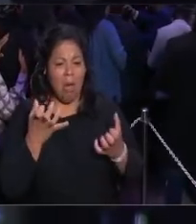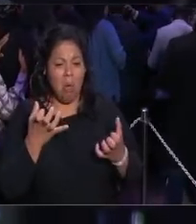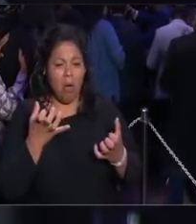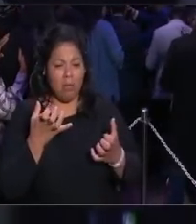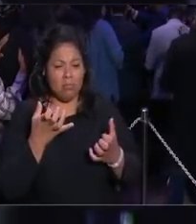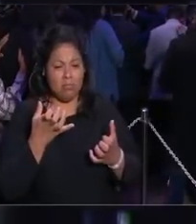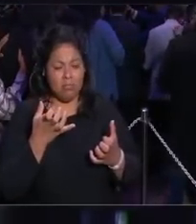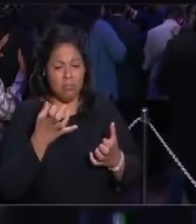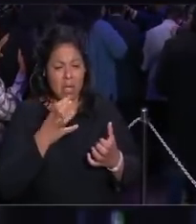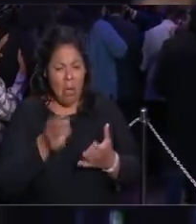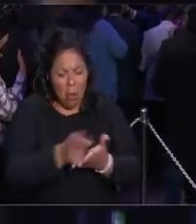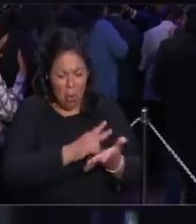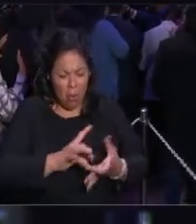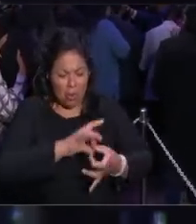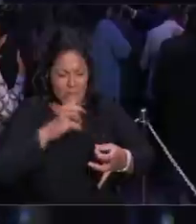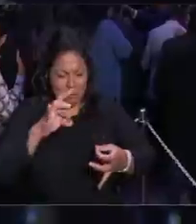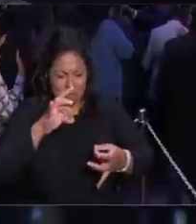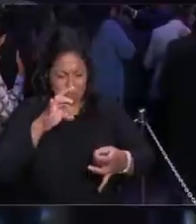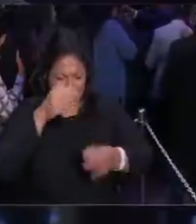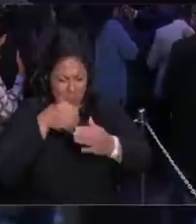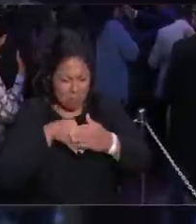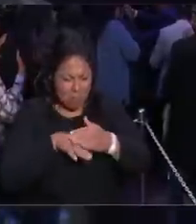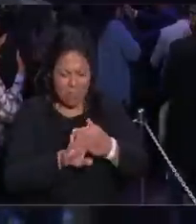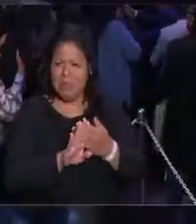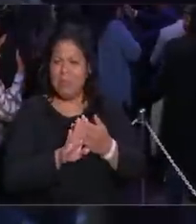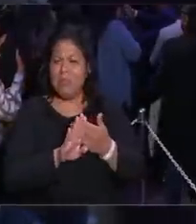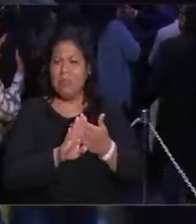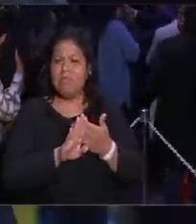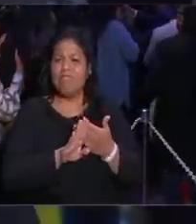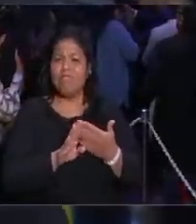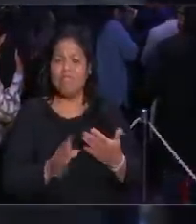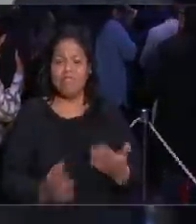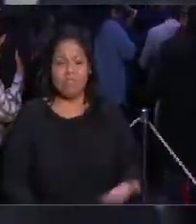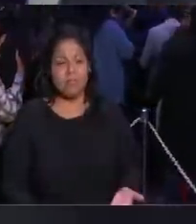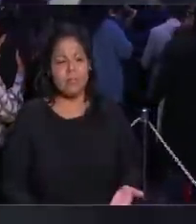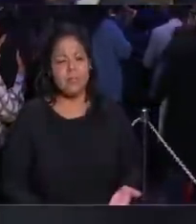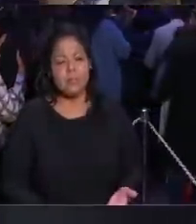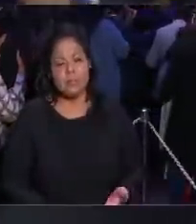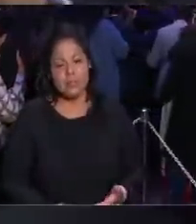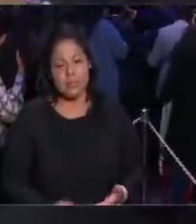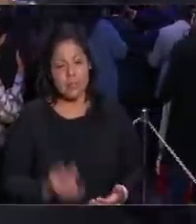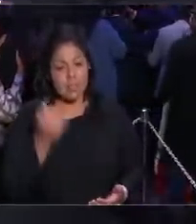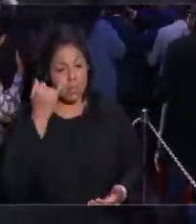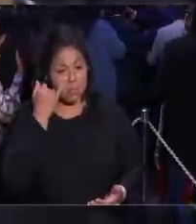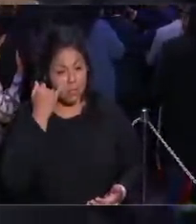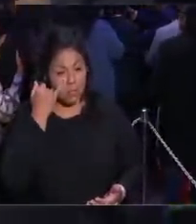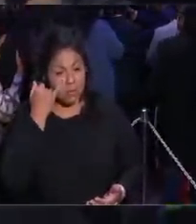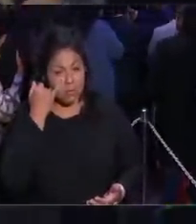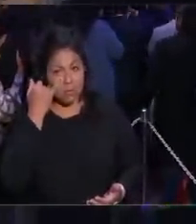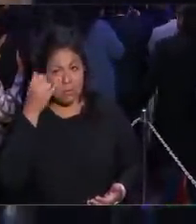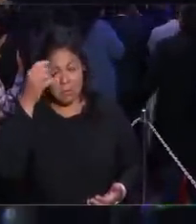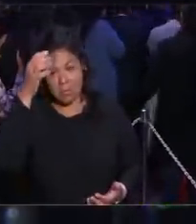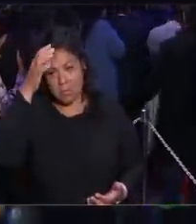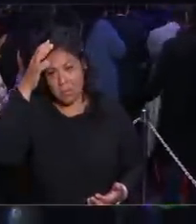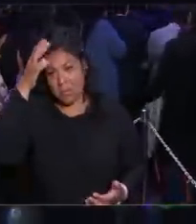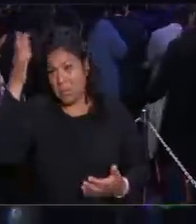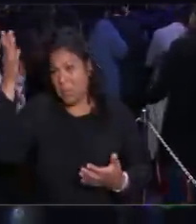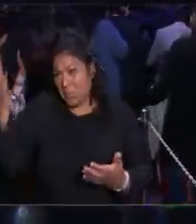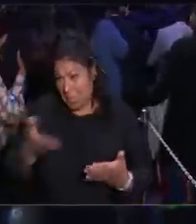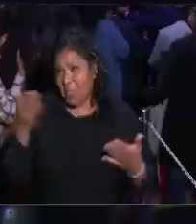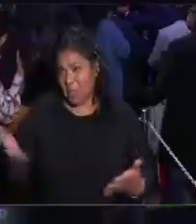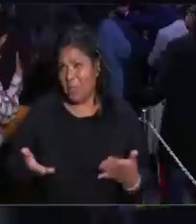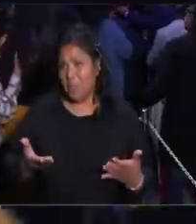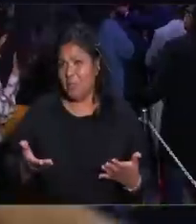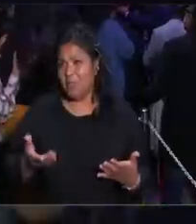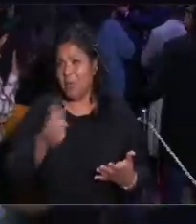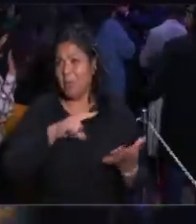poder del Espíritu Santo. And I want this power of the Holy Spirit. Y si estás aquí, Padre. And if you're here. If